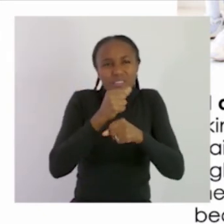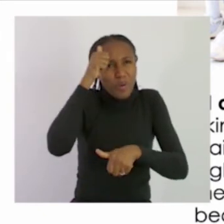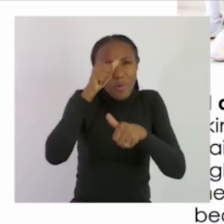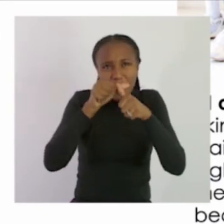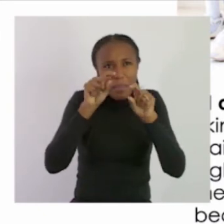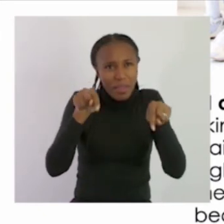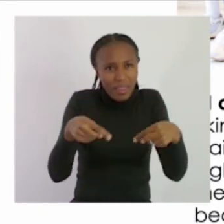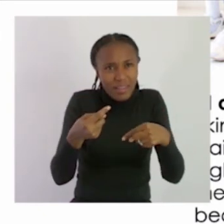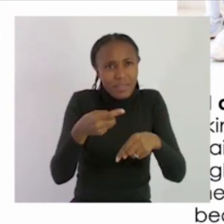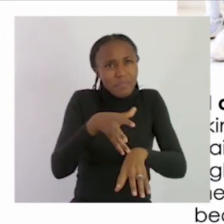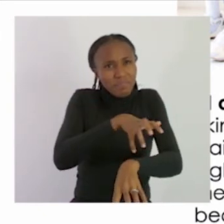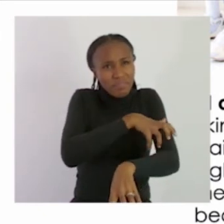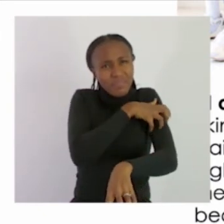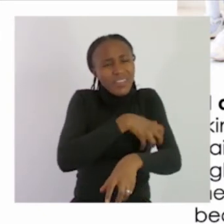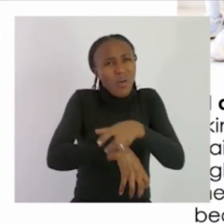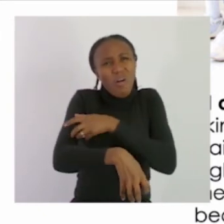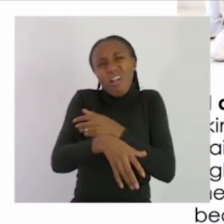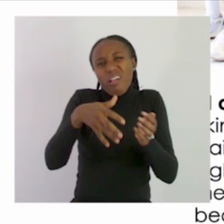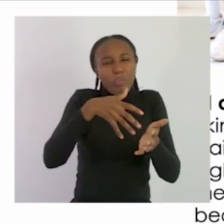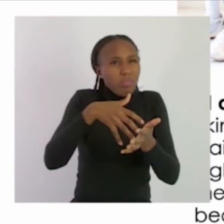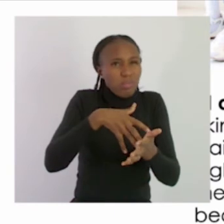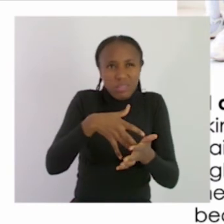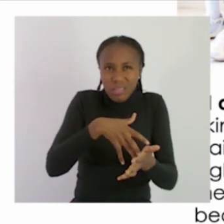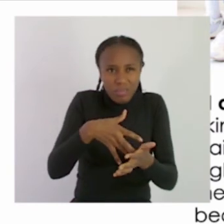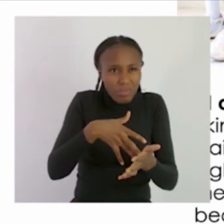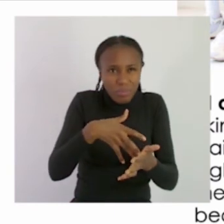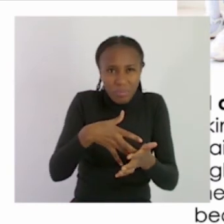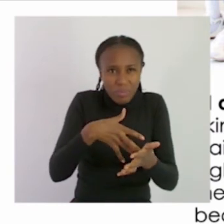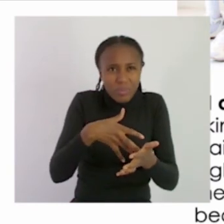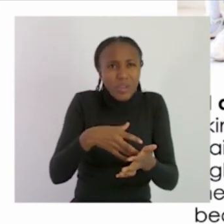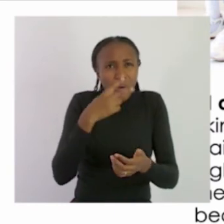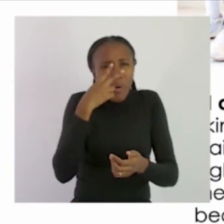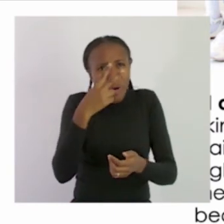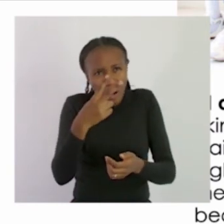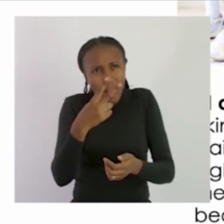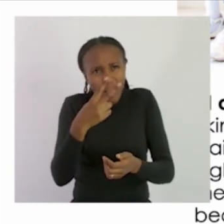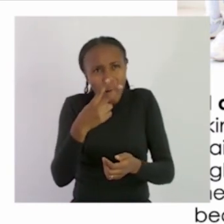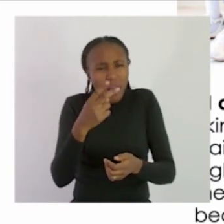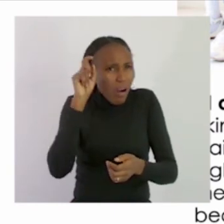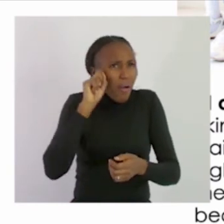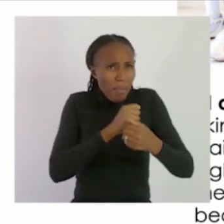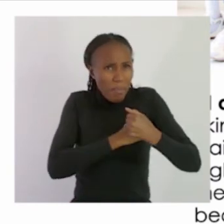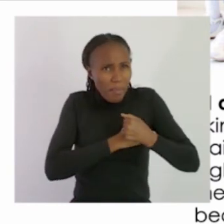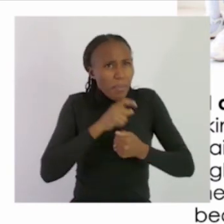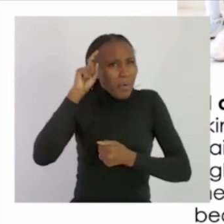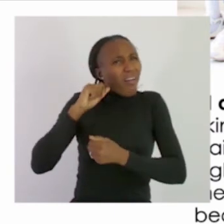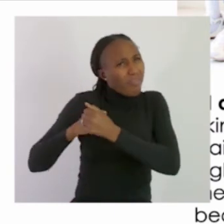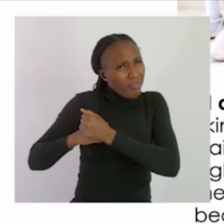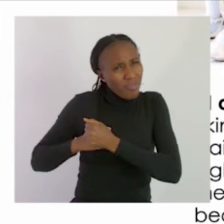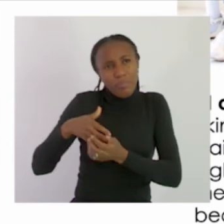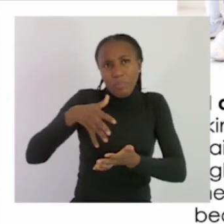The muscles become weaker. Even if you feel them, you can feel that their muscles are actually a bit weaker compared to